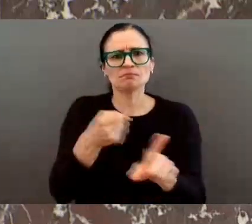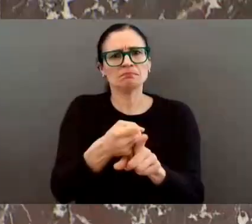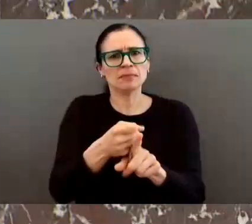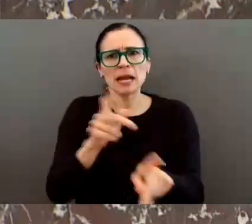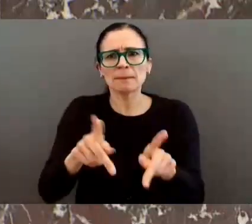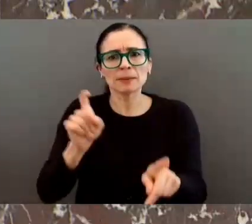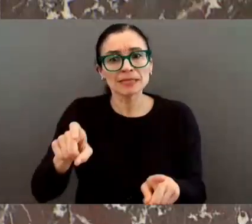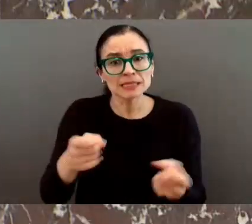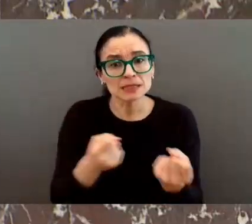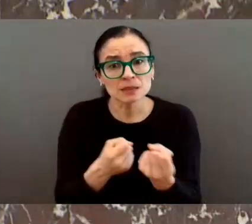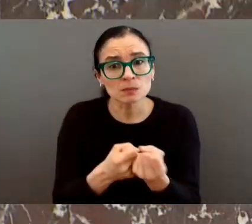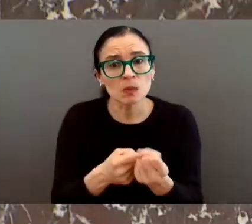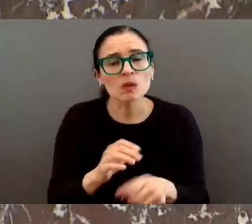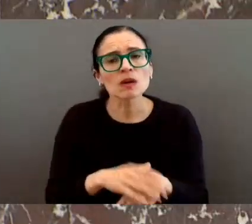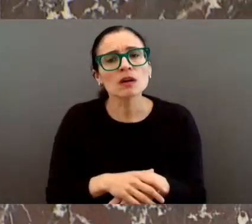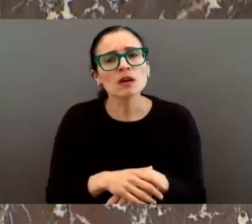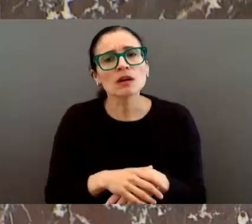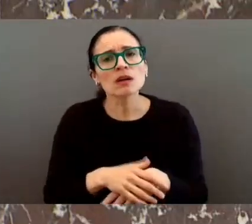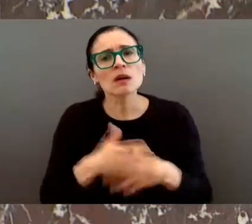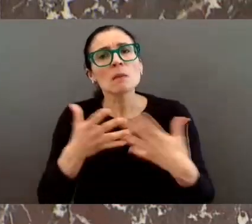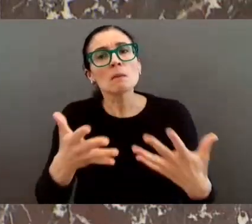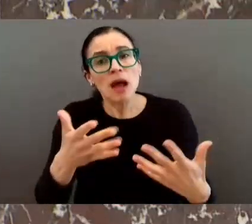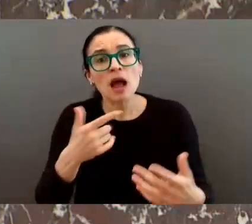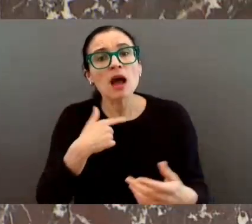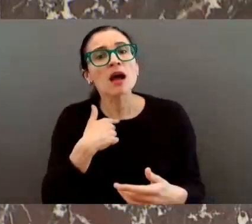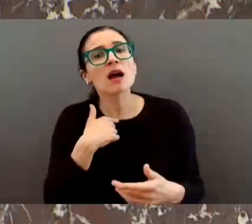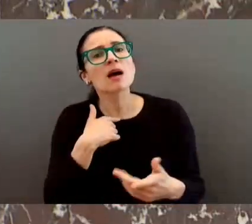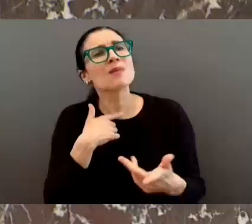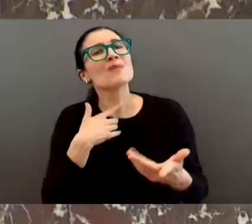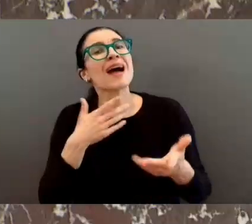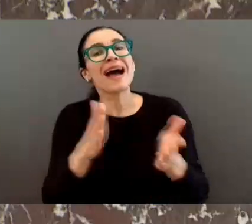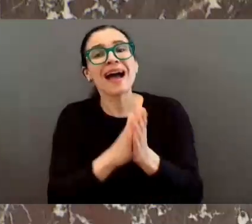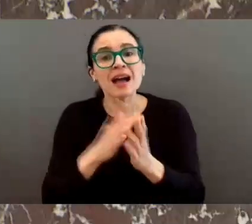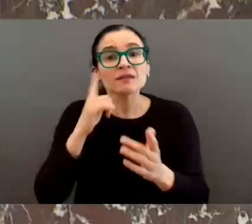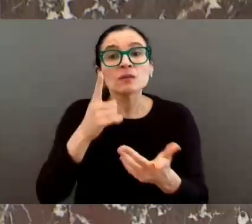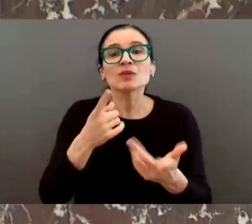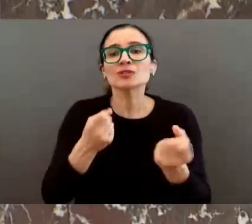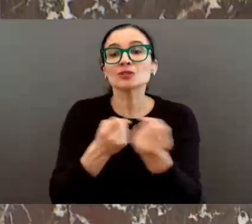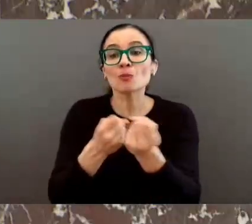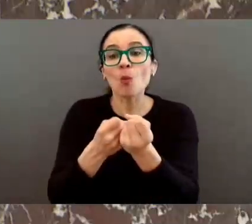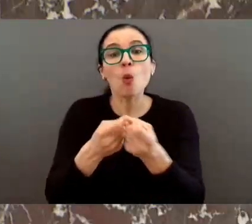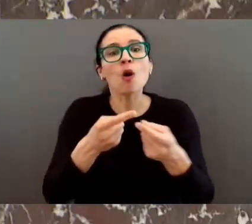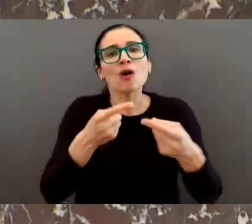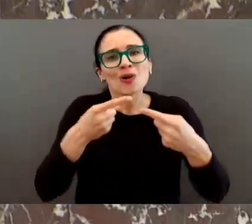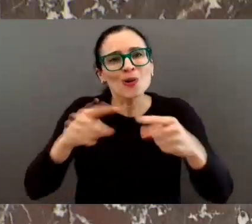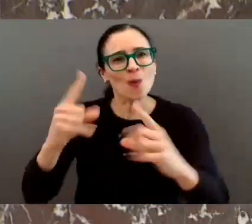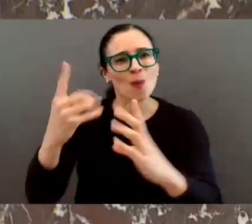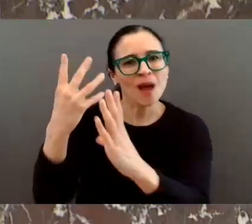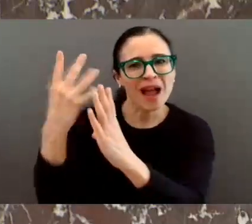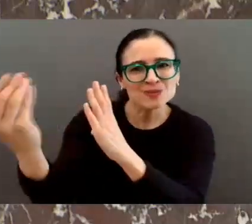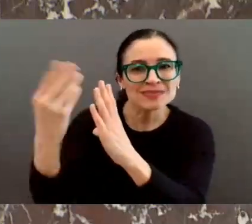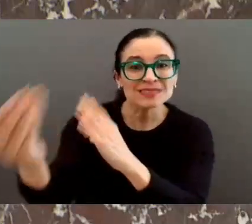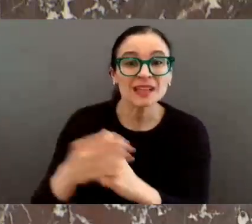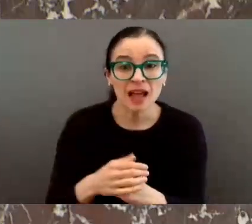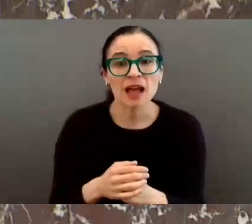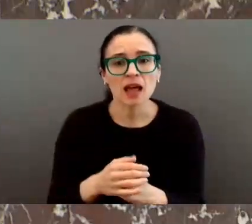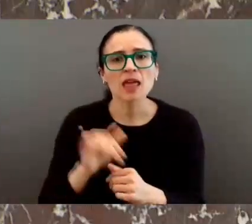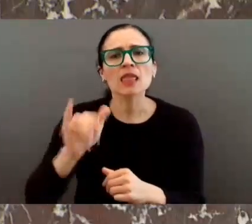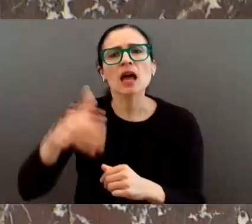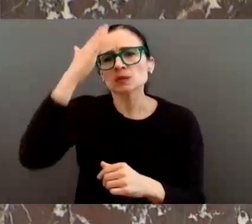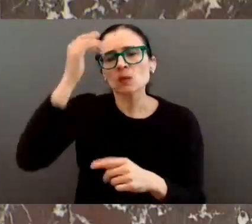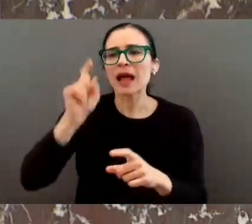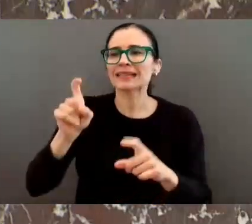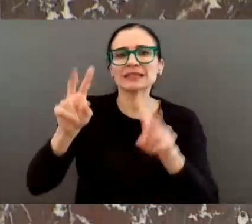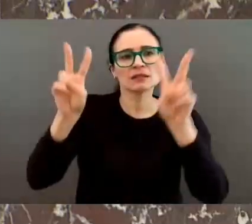why supportive housing is needed. Because in here, you're telling us that you think it's important. Good, I'm with you. We're doing that. We're out there talking to